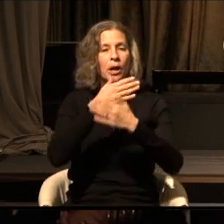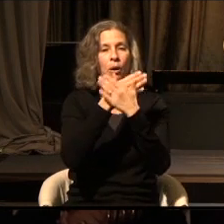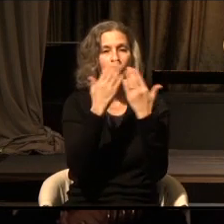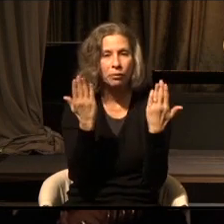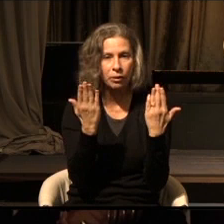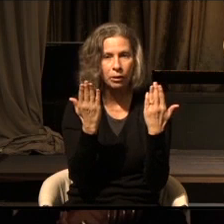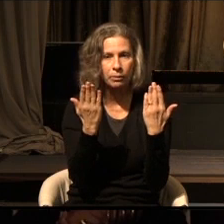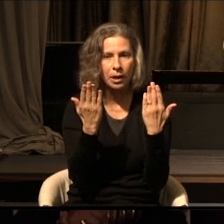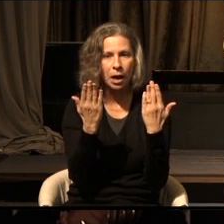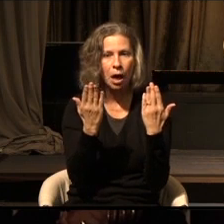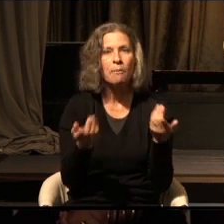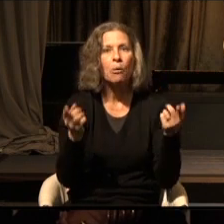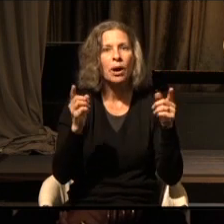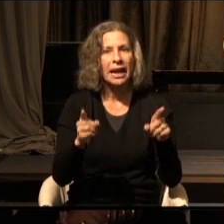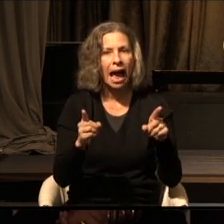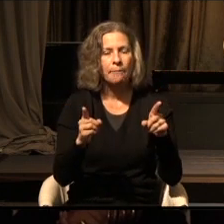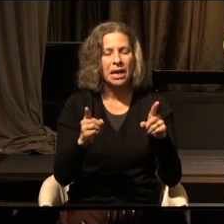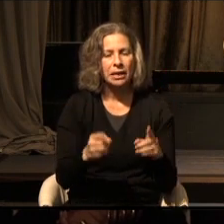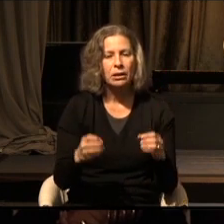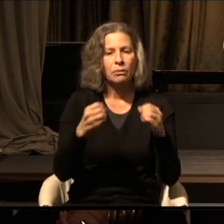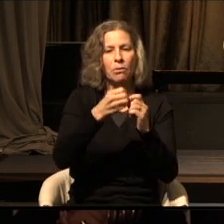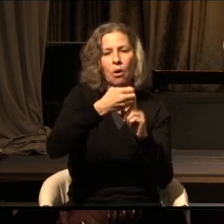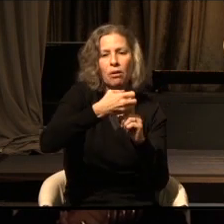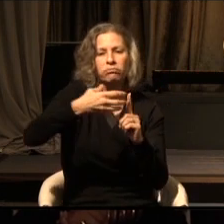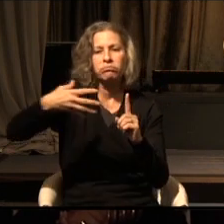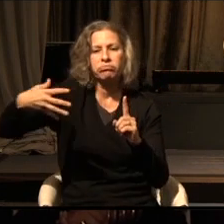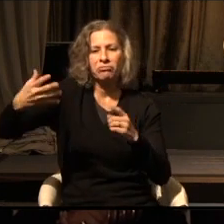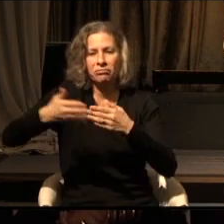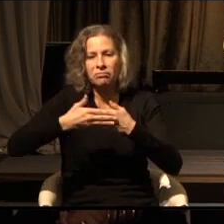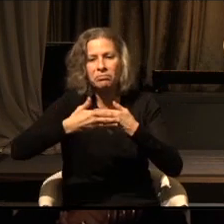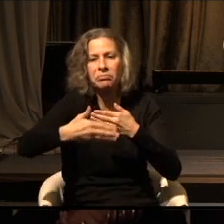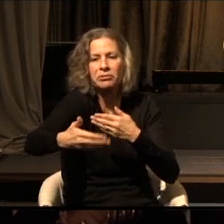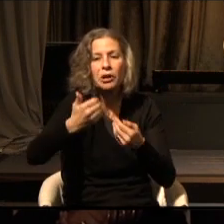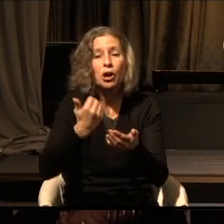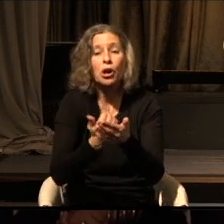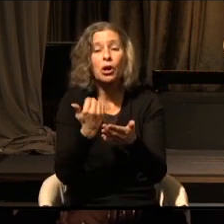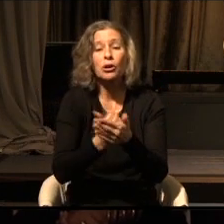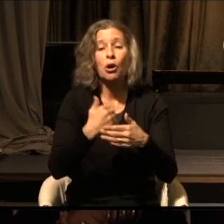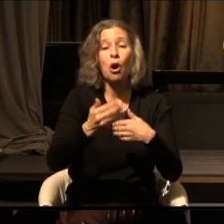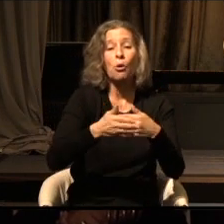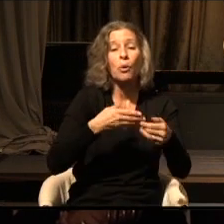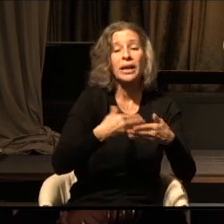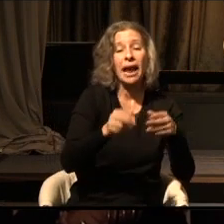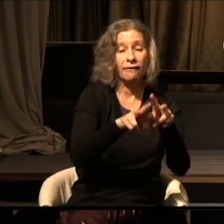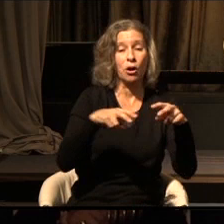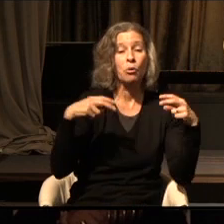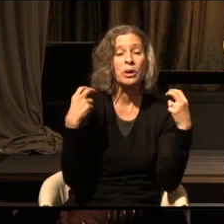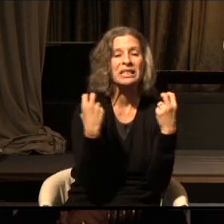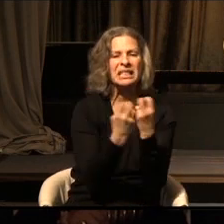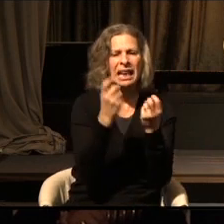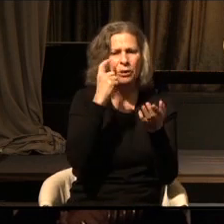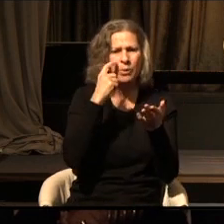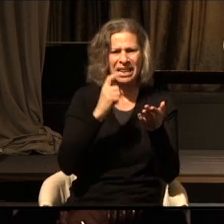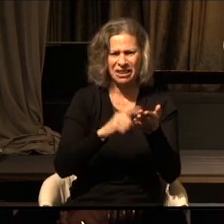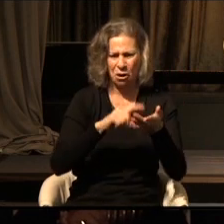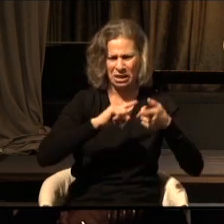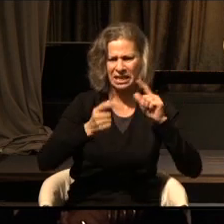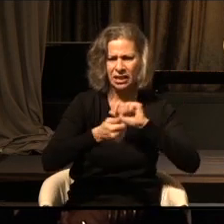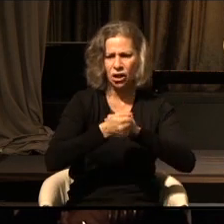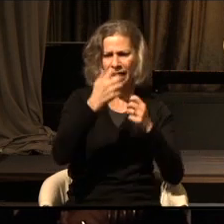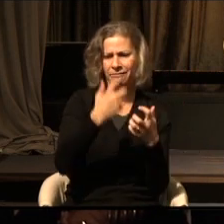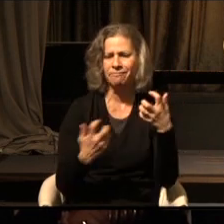open a door to something bigger. And wherever we sit in our communities and in our organizations, we all see things we'd like to change and ways we'd like to